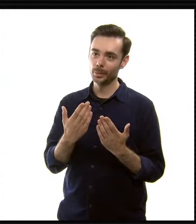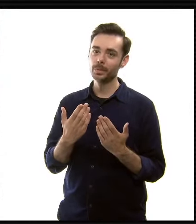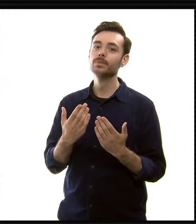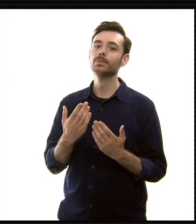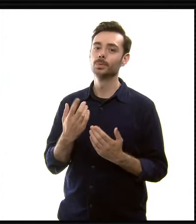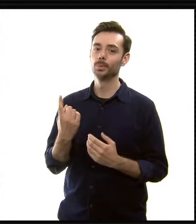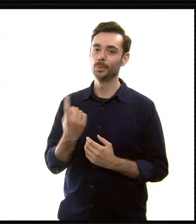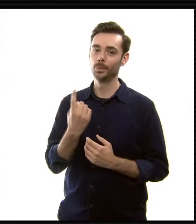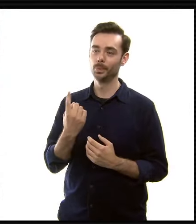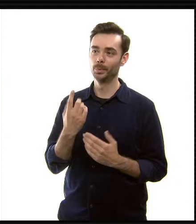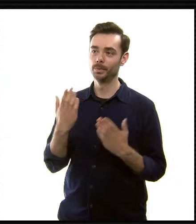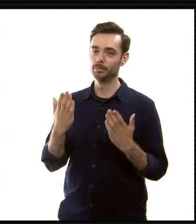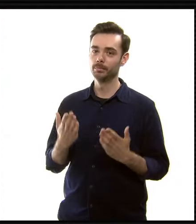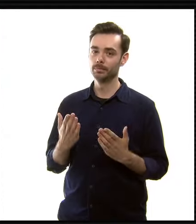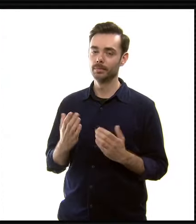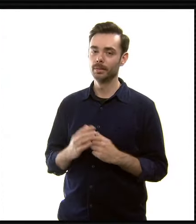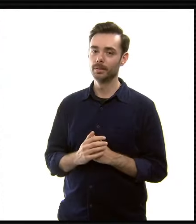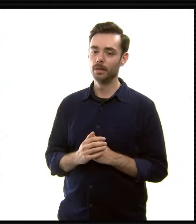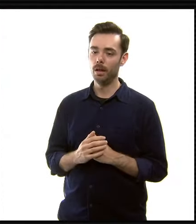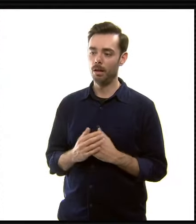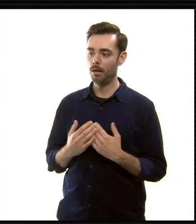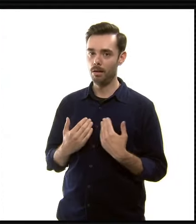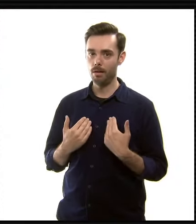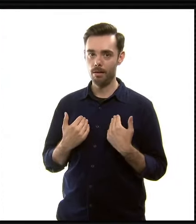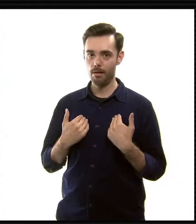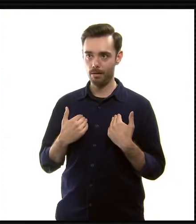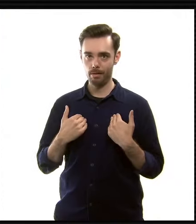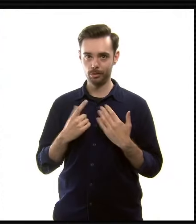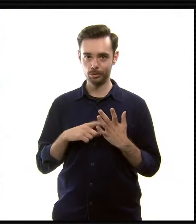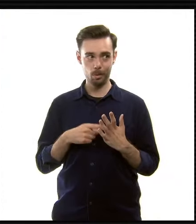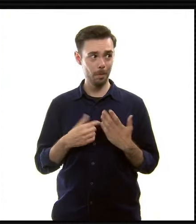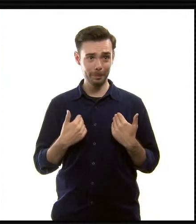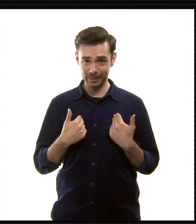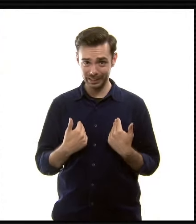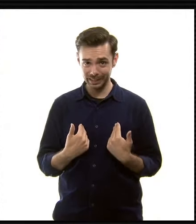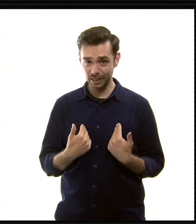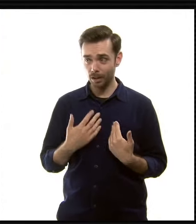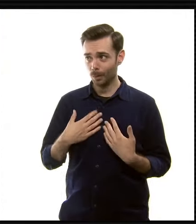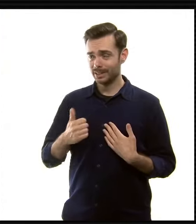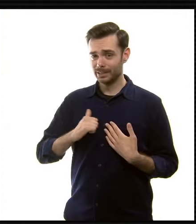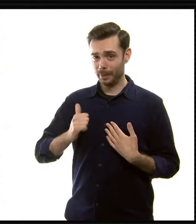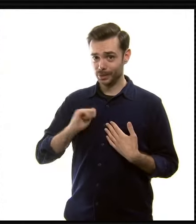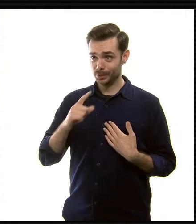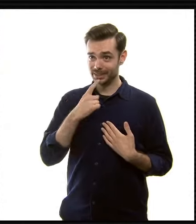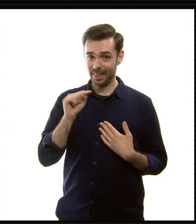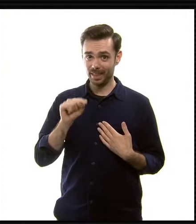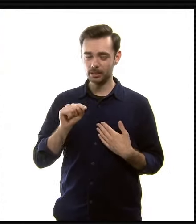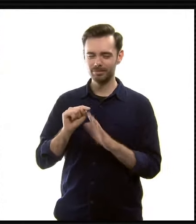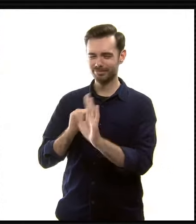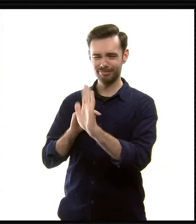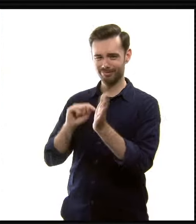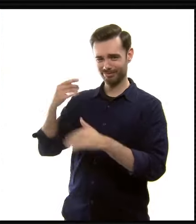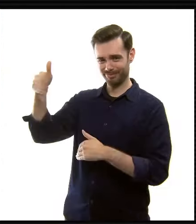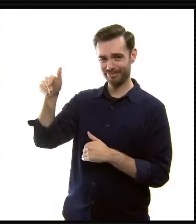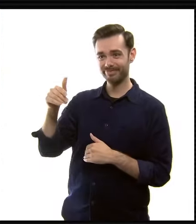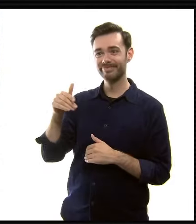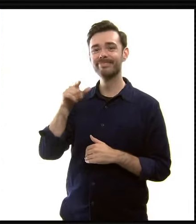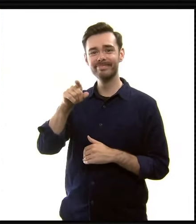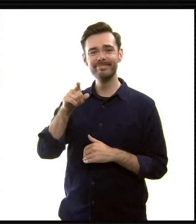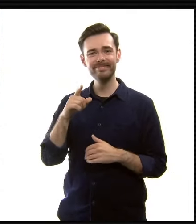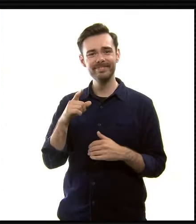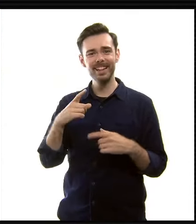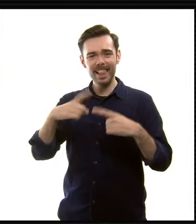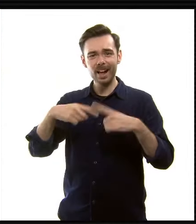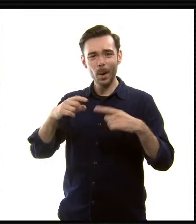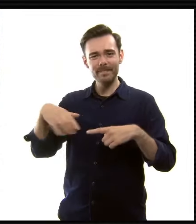Yeah, oh, thank you. Wow, I was not expecting that at all. I'm getting a little emotional here. Thank you. It's not you, Joel. What? It's all the amazing LEGO families and